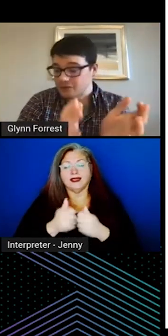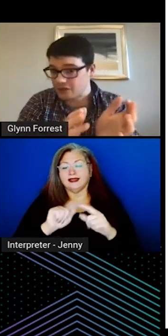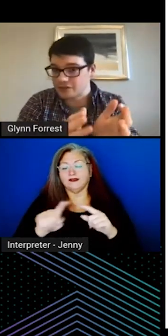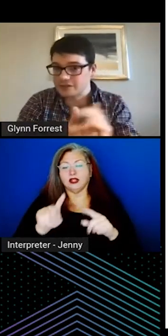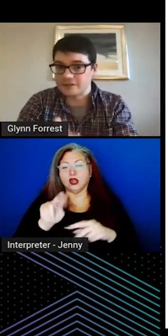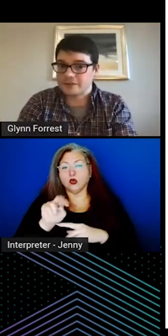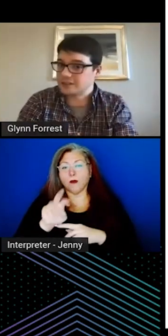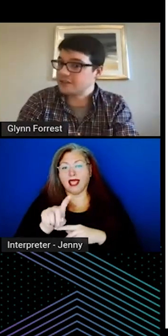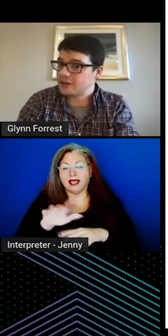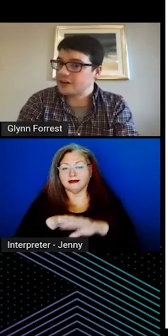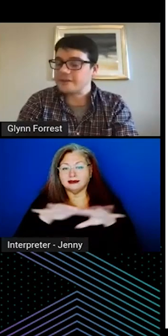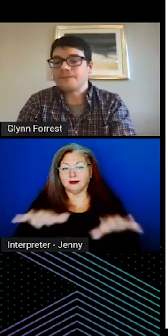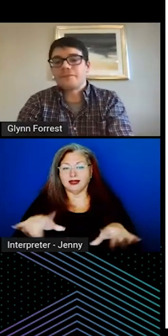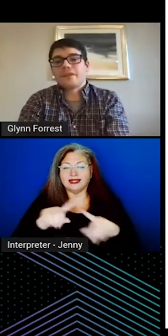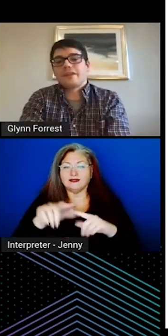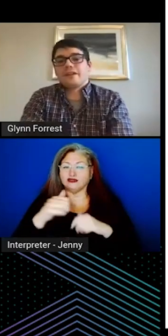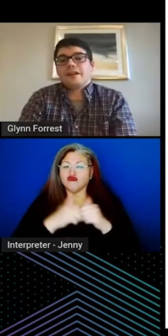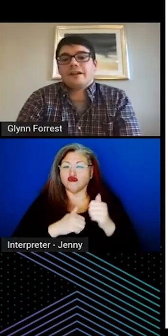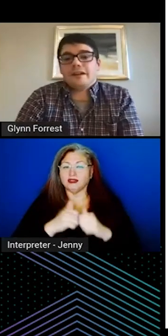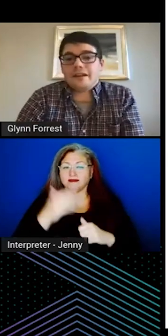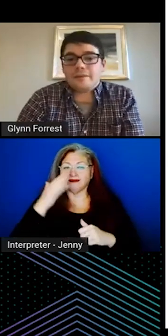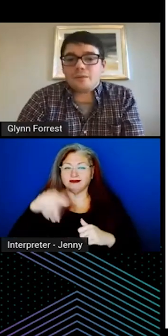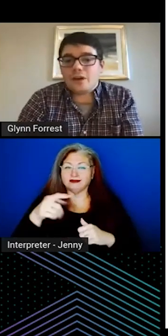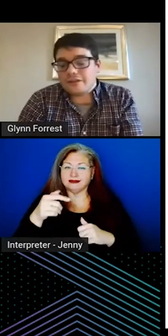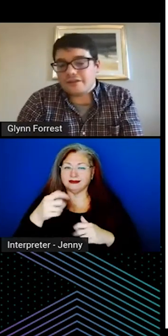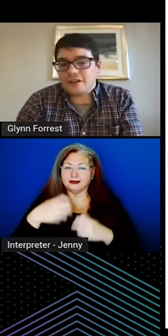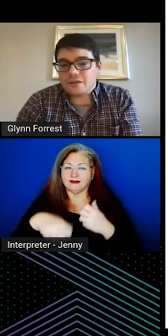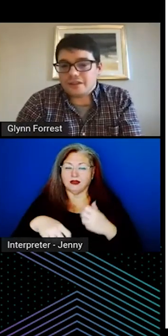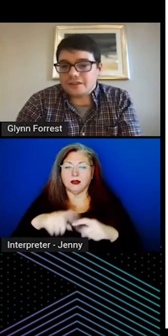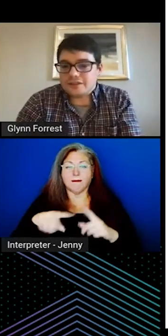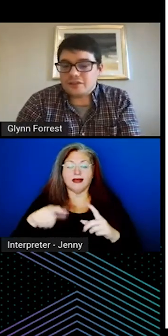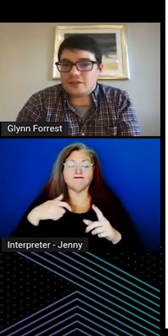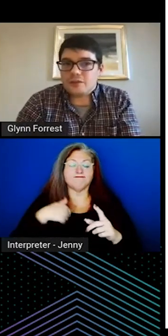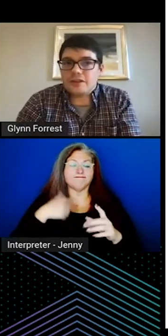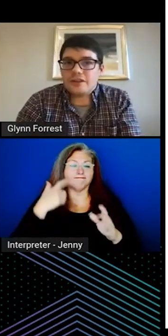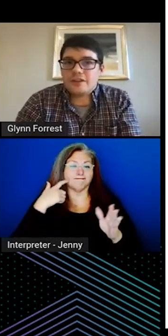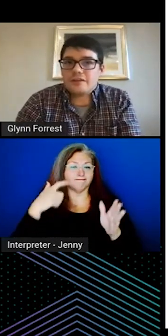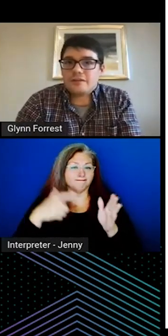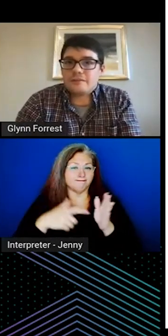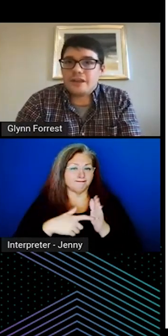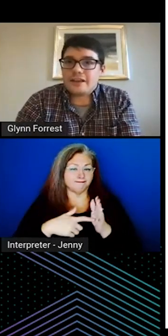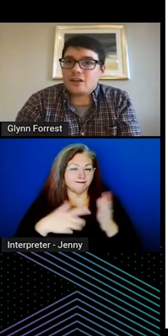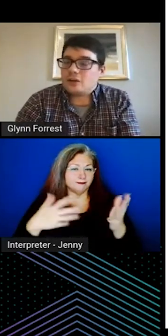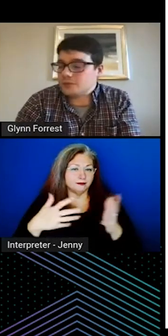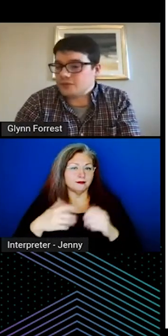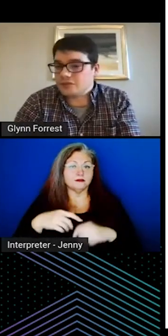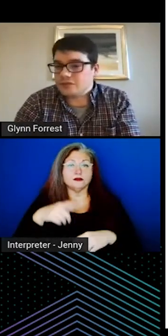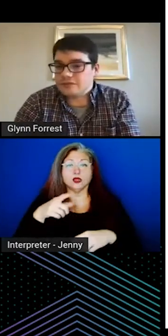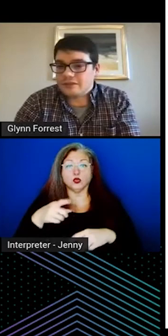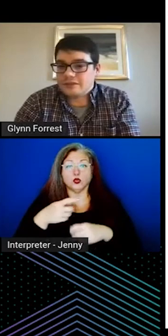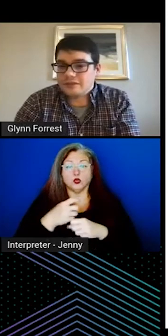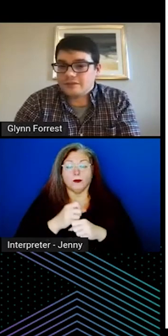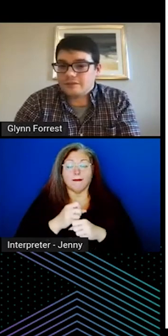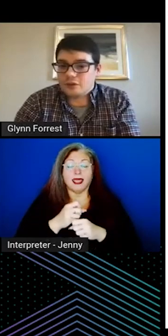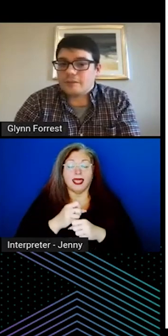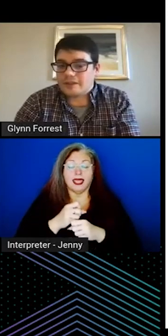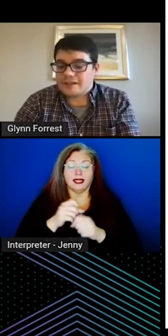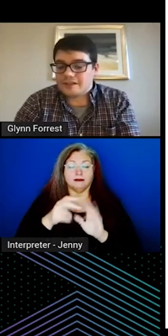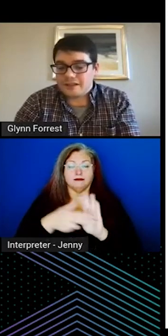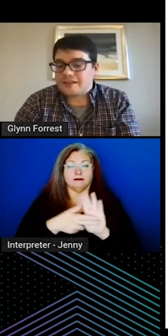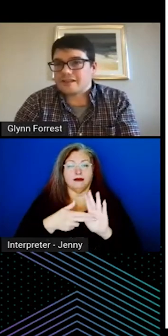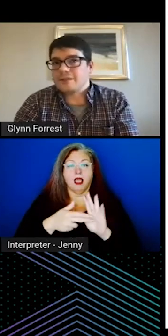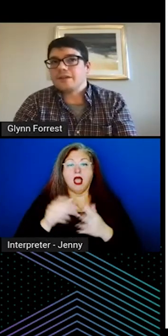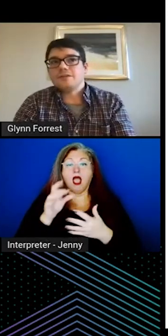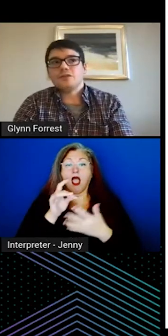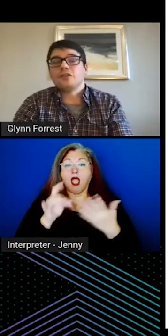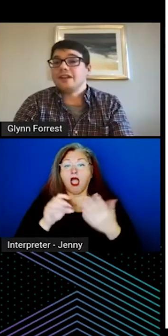different structures. That's kind of hard. What I've found is if you make optional properties